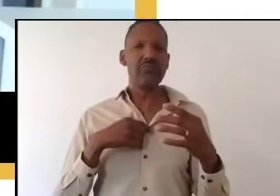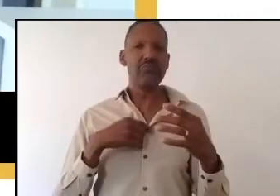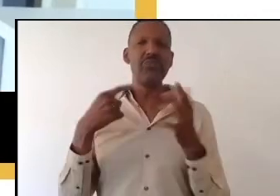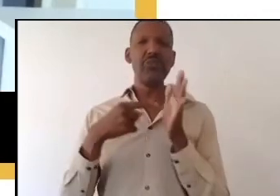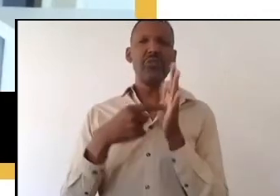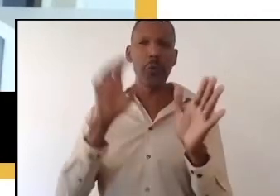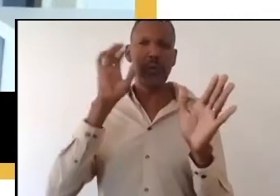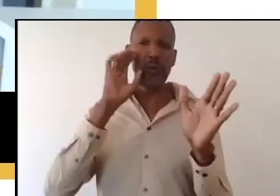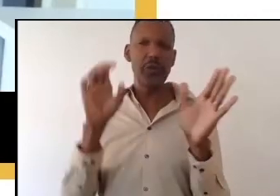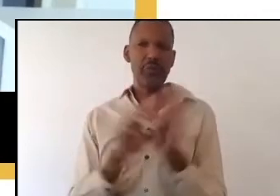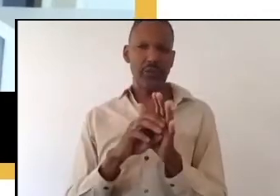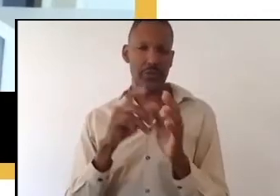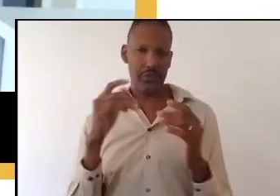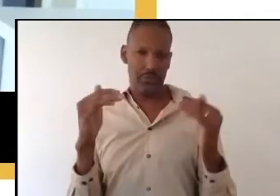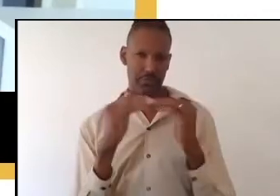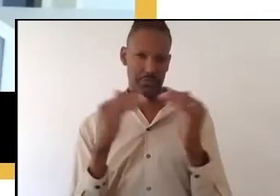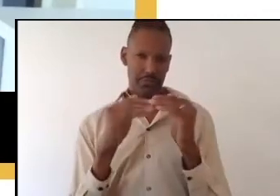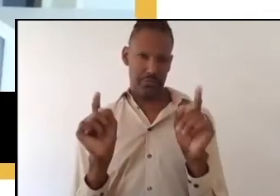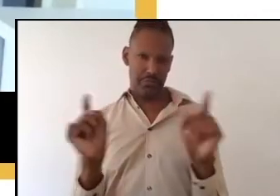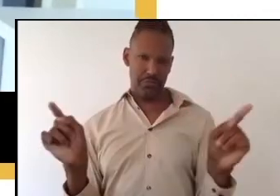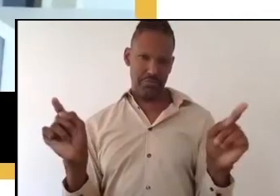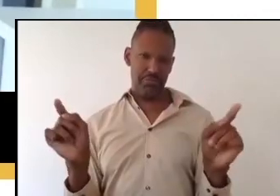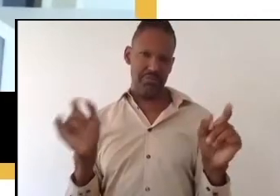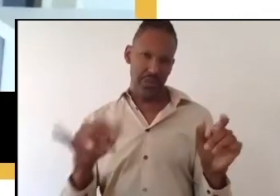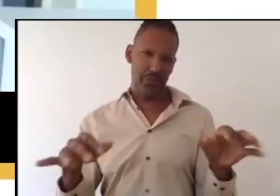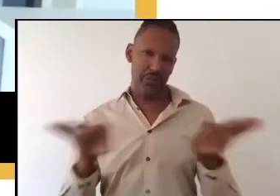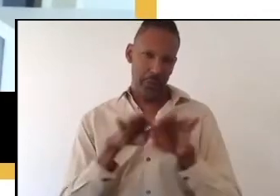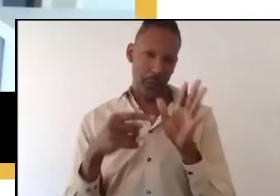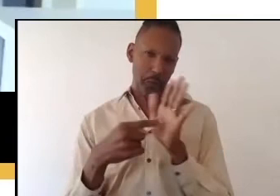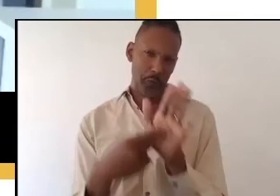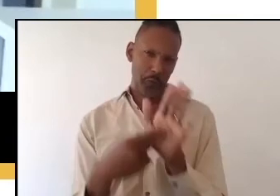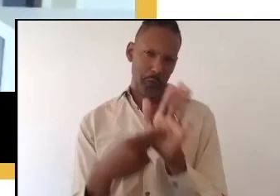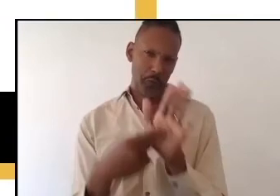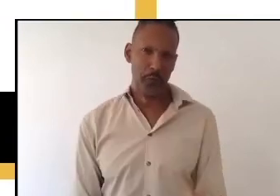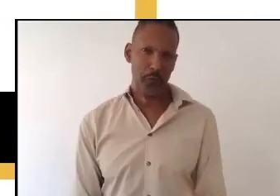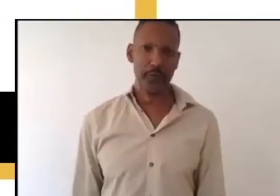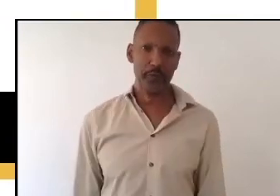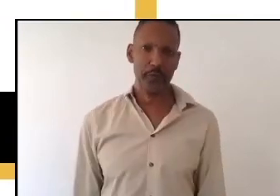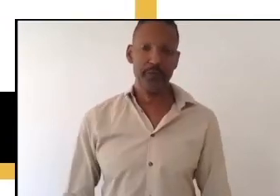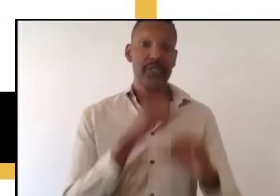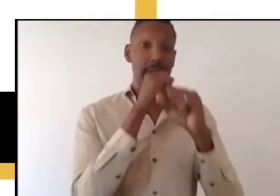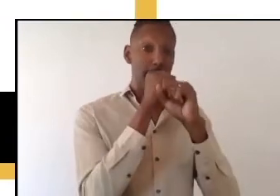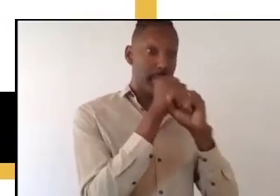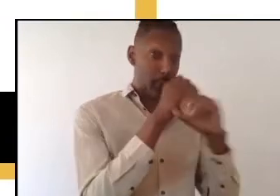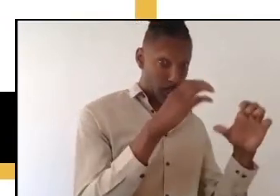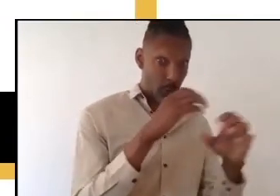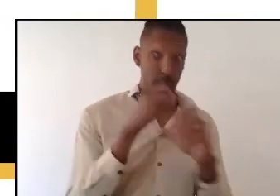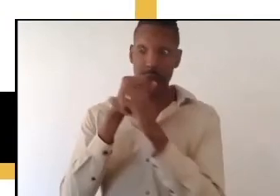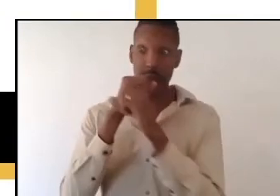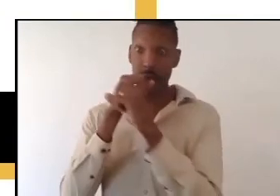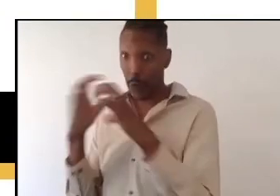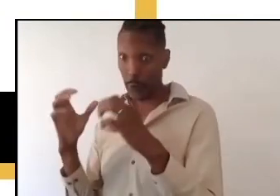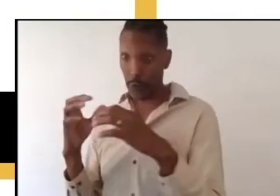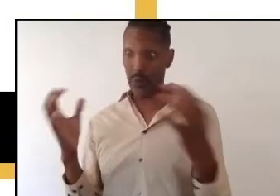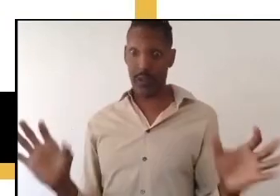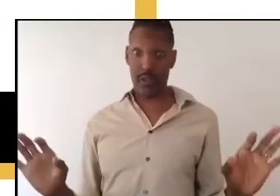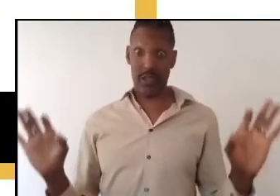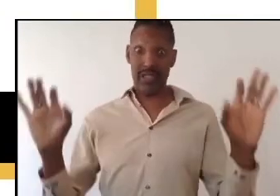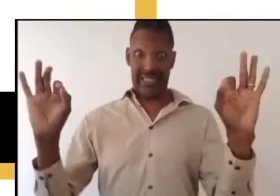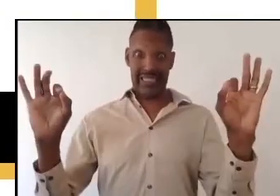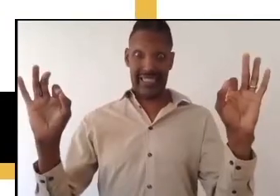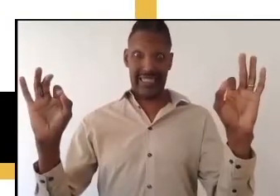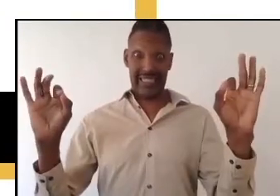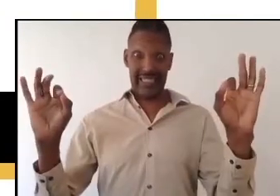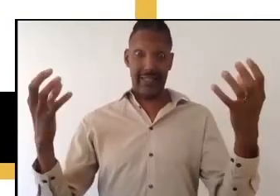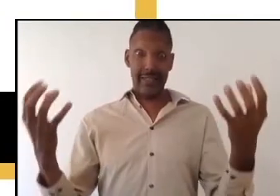you should know that you can go back and correct it. It's not the end of the world. The hanger is balanced because both